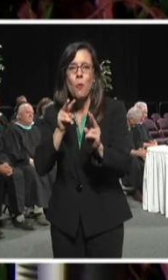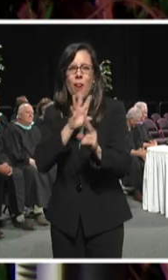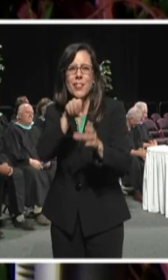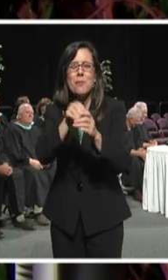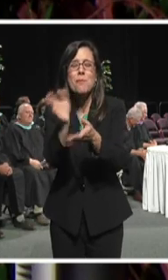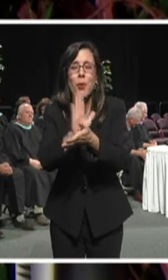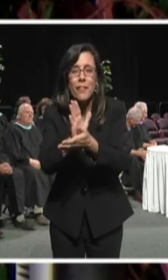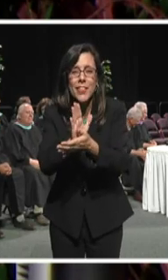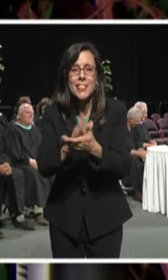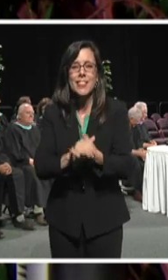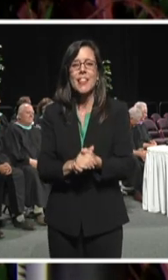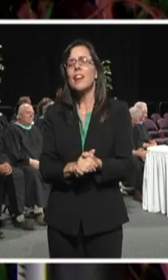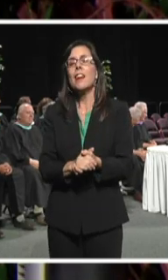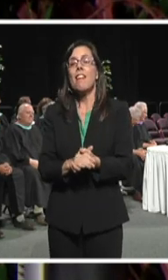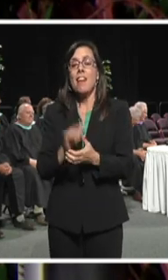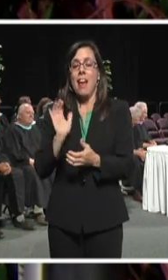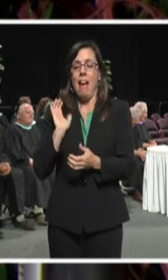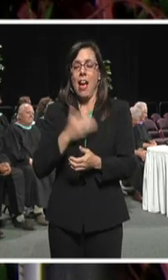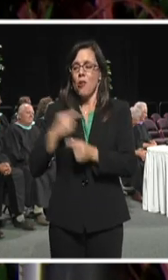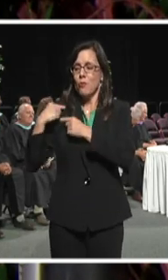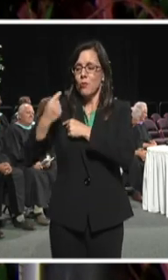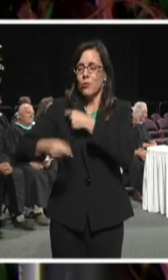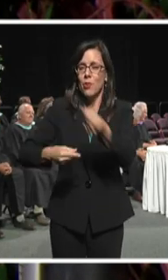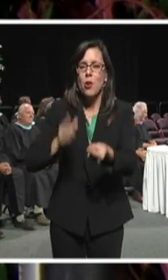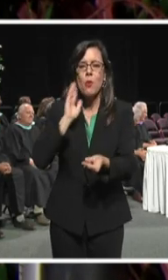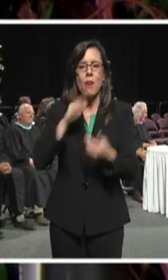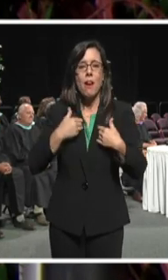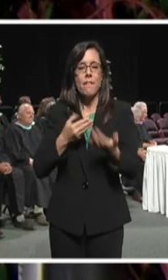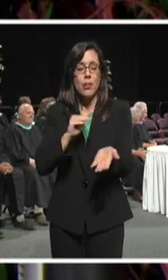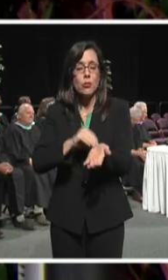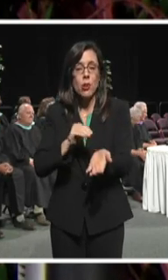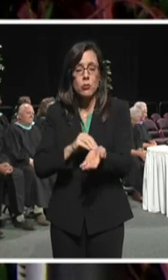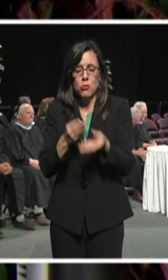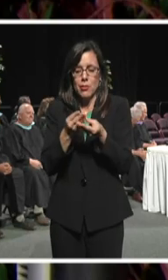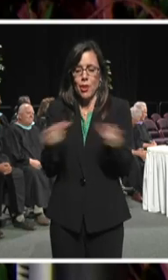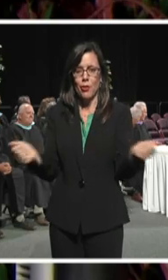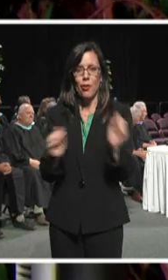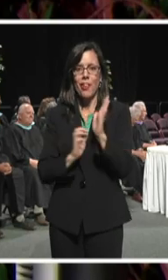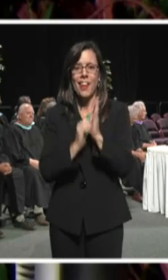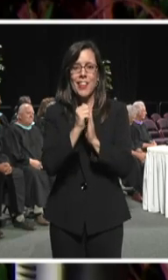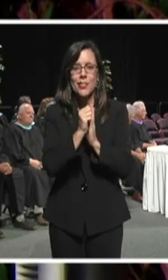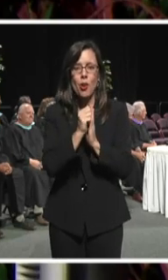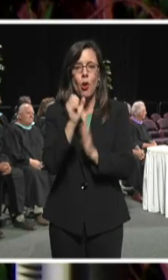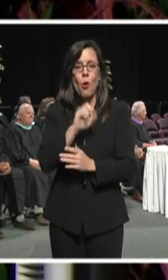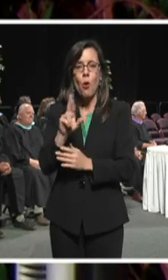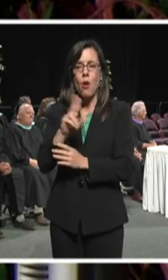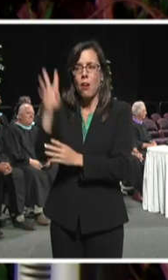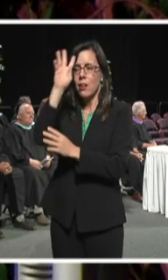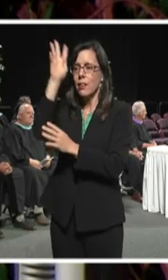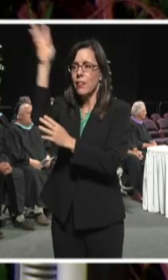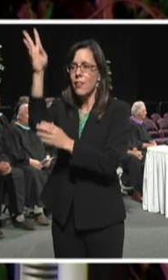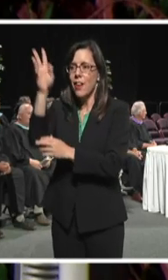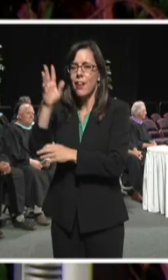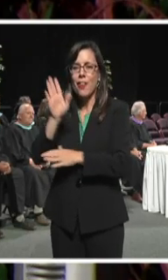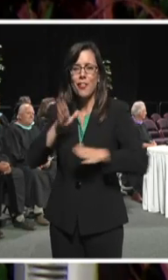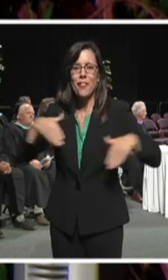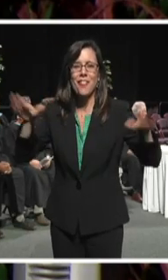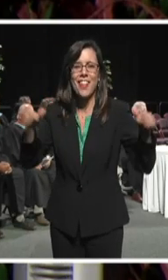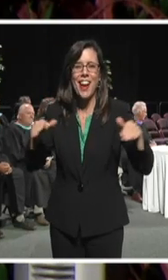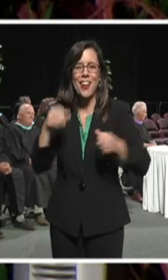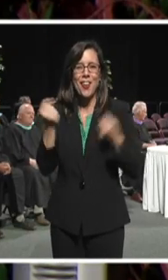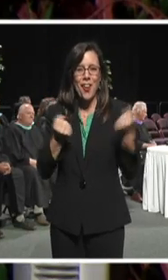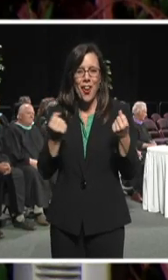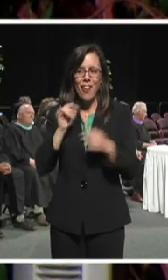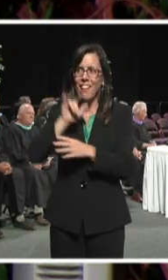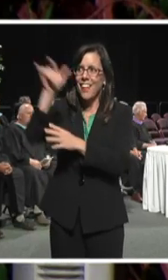movies. The generation that will have doctors that cure cancer or the inventors of the flying car.